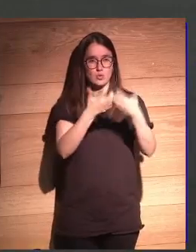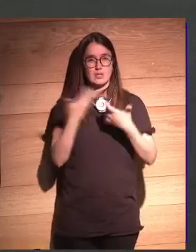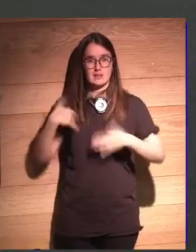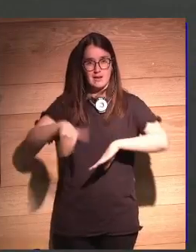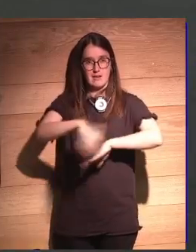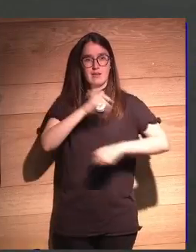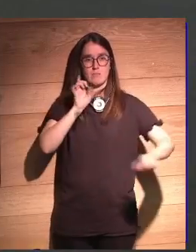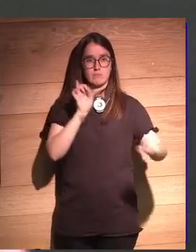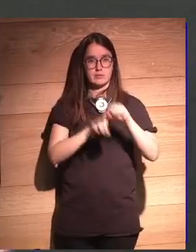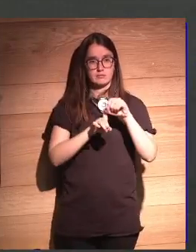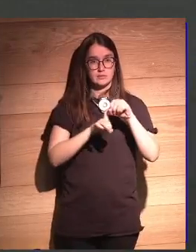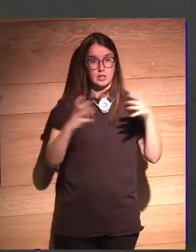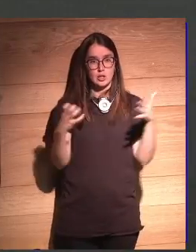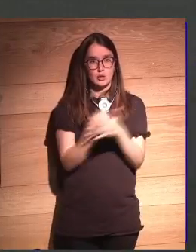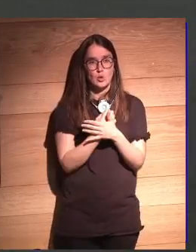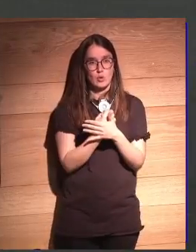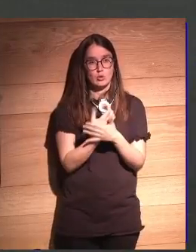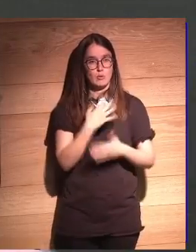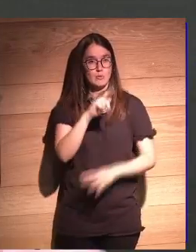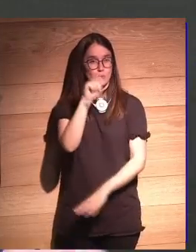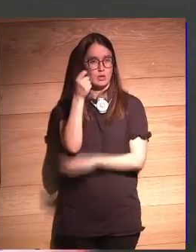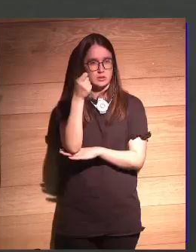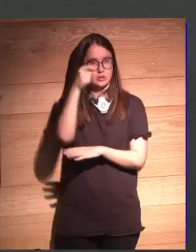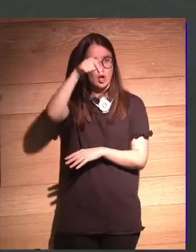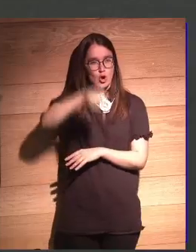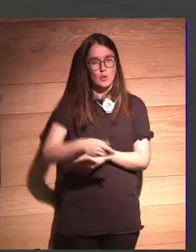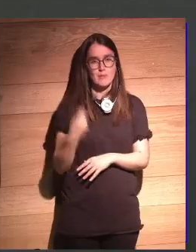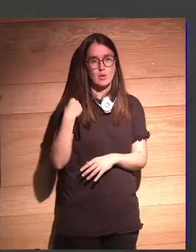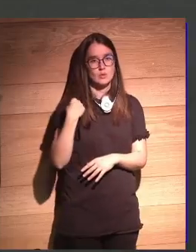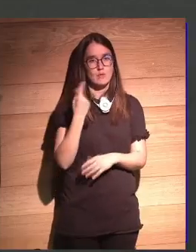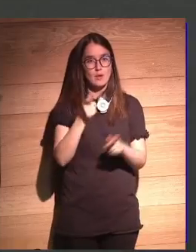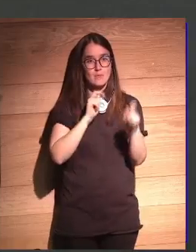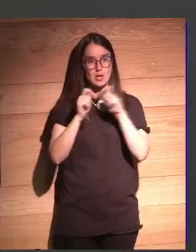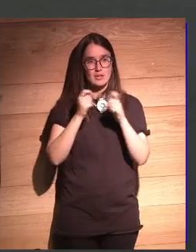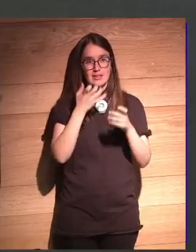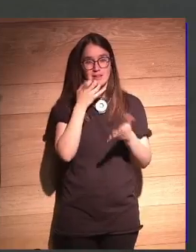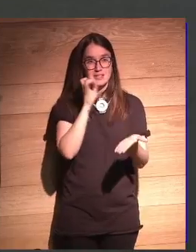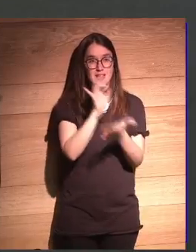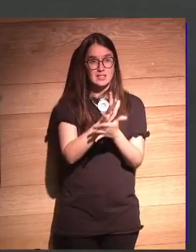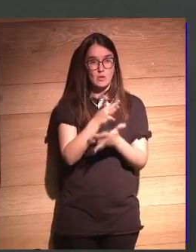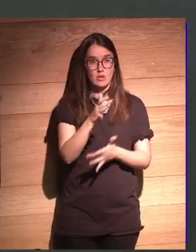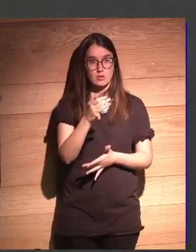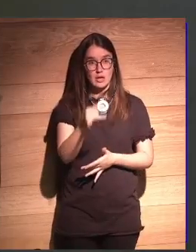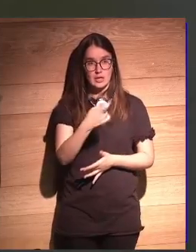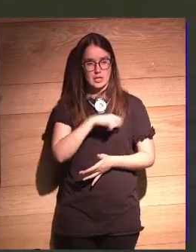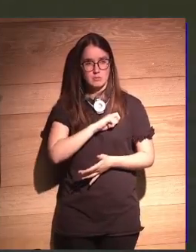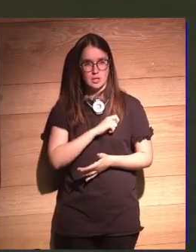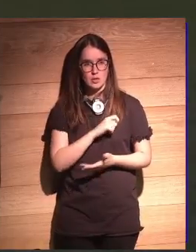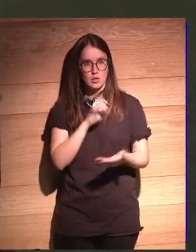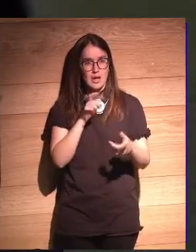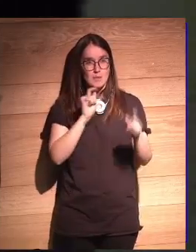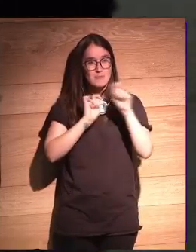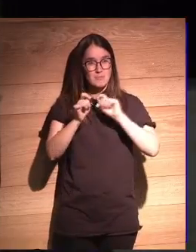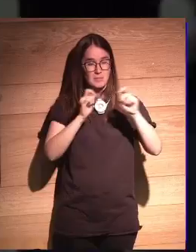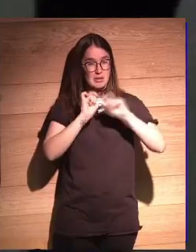you all to join any of the fights on the street so we can achieve our goals. A journalist was